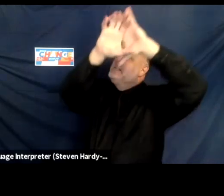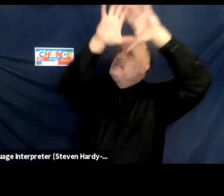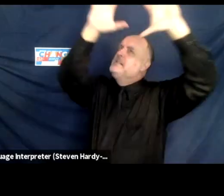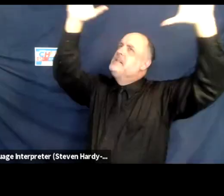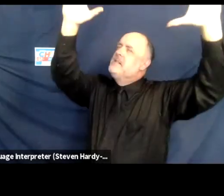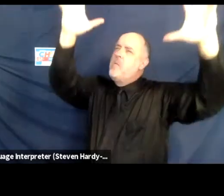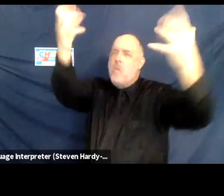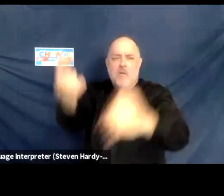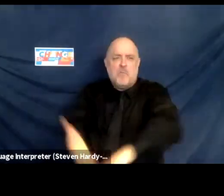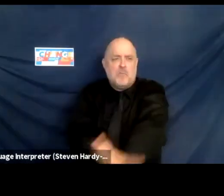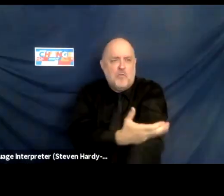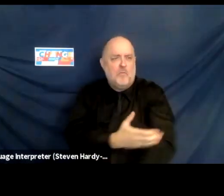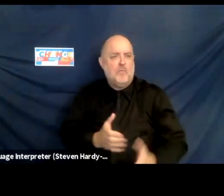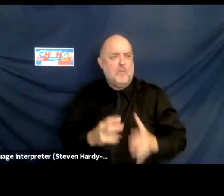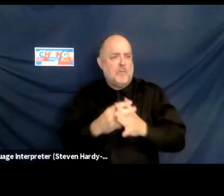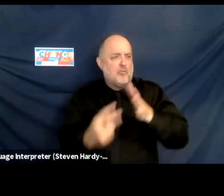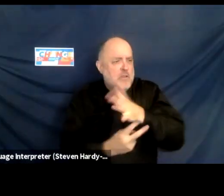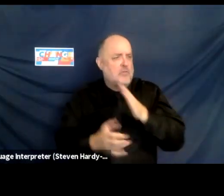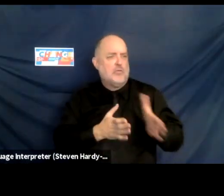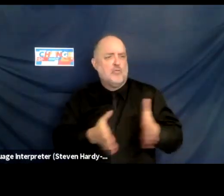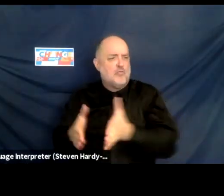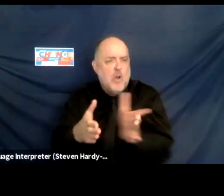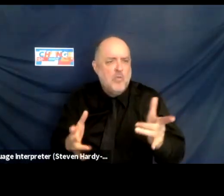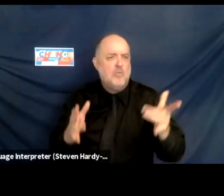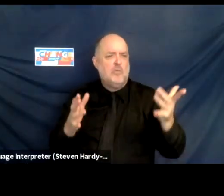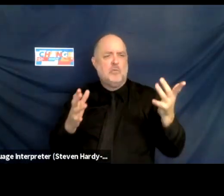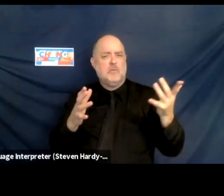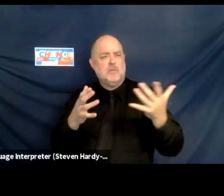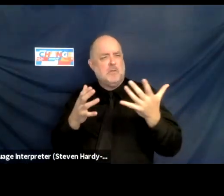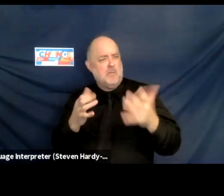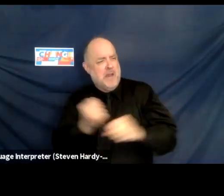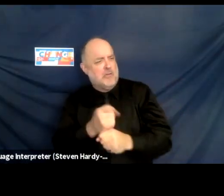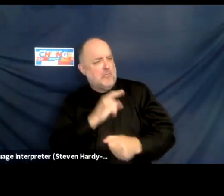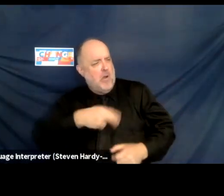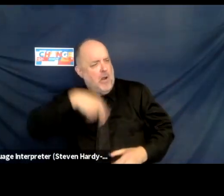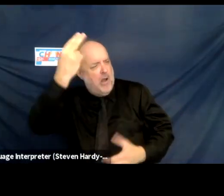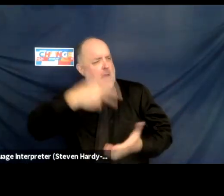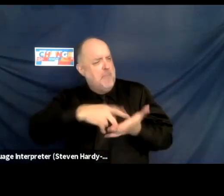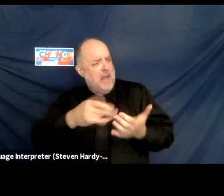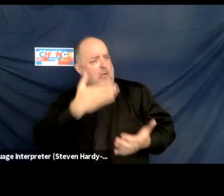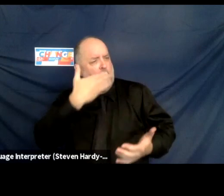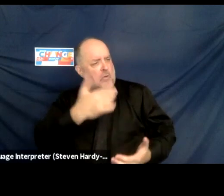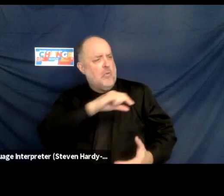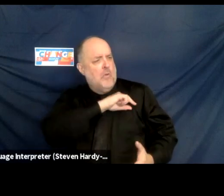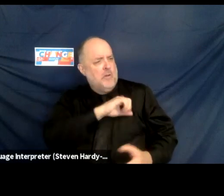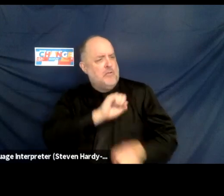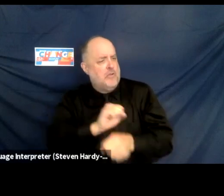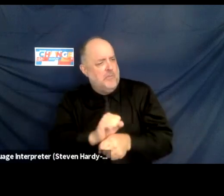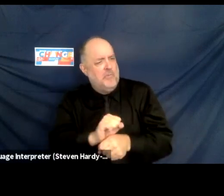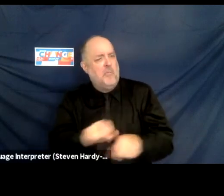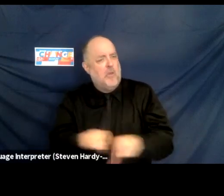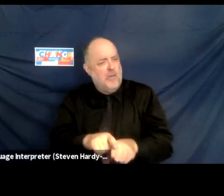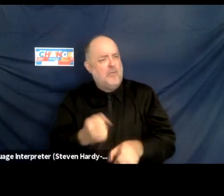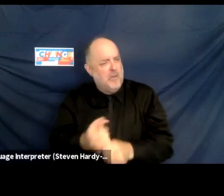bridge systems, and do so in a way that creates high-paying American jobs as we claw our way out of this recession. And that end of the